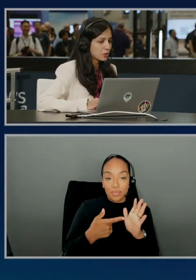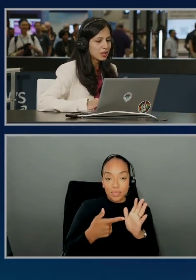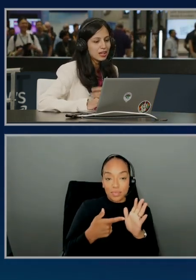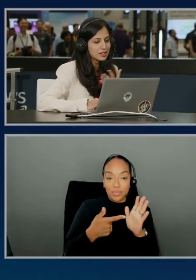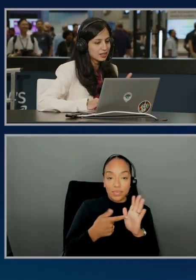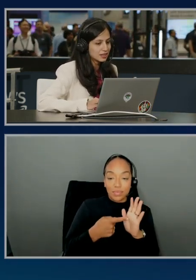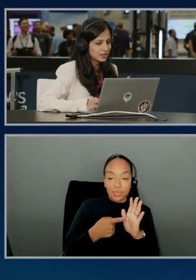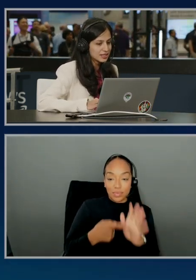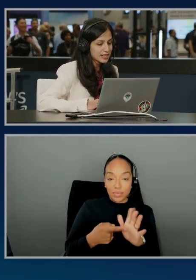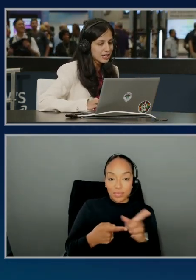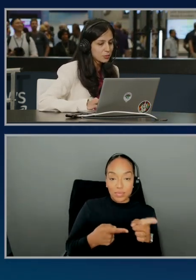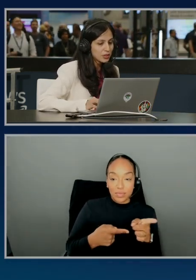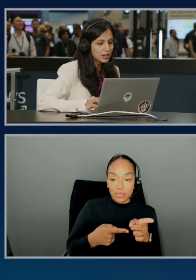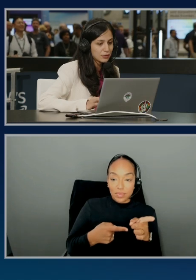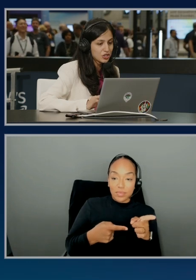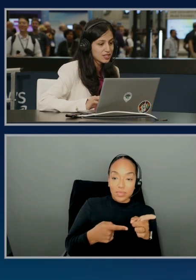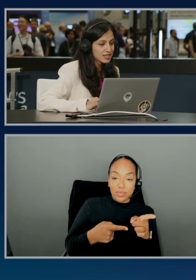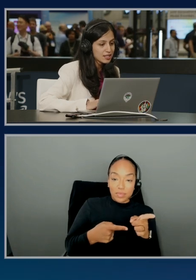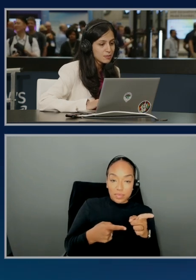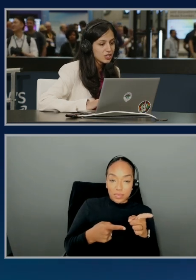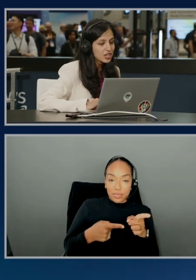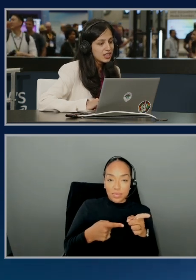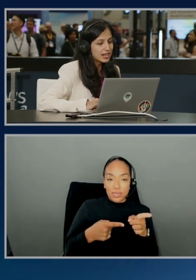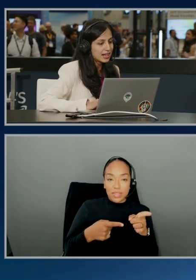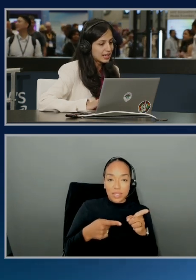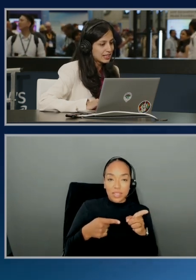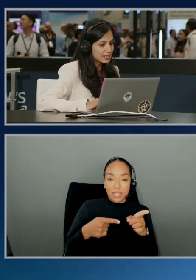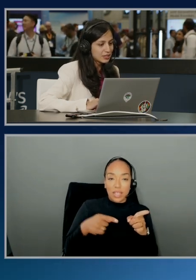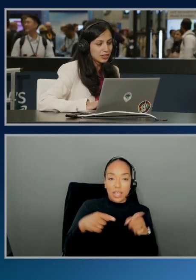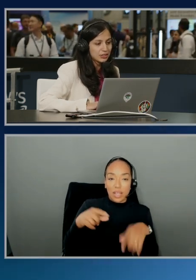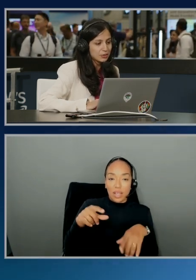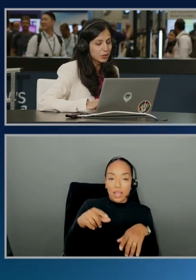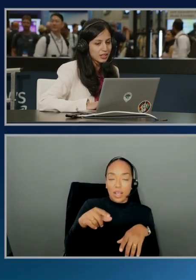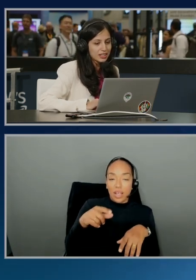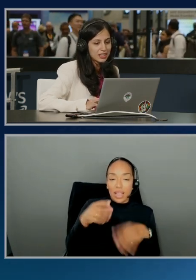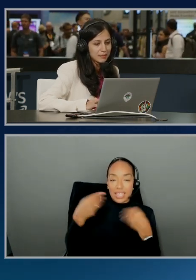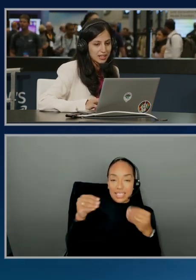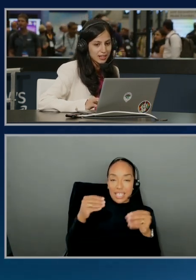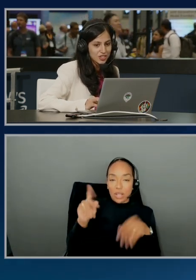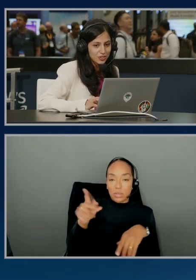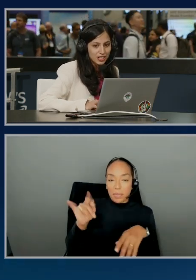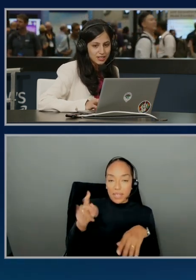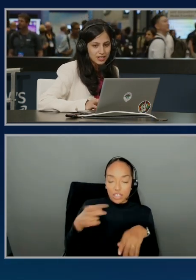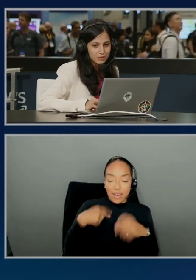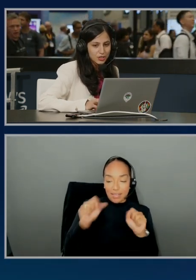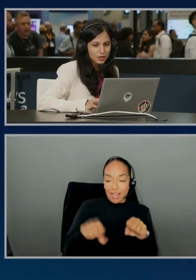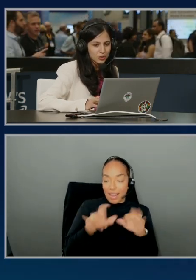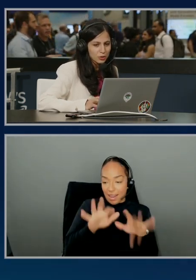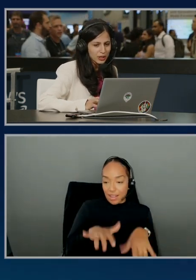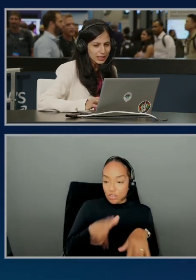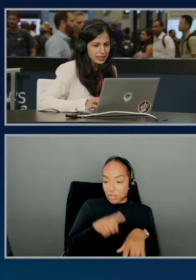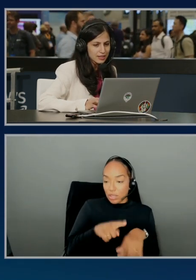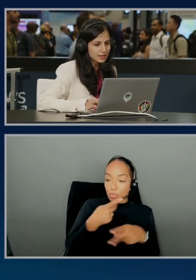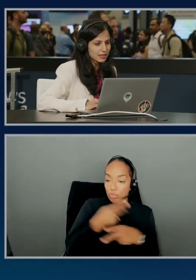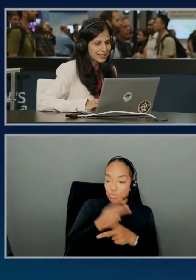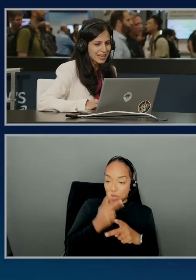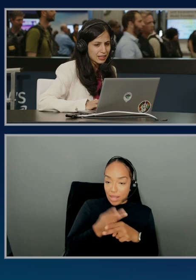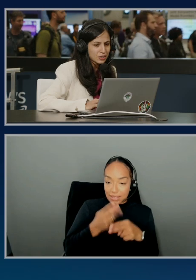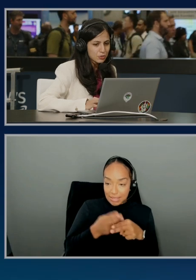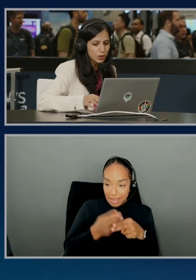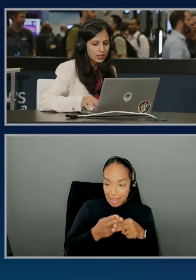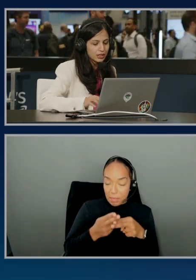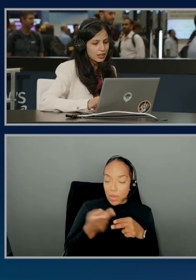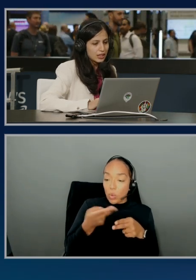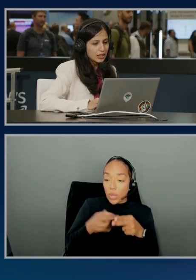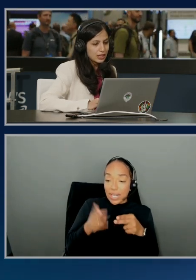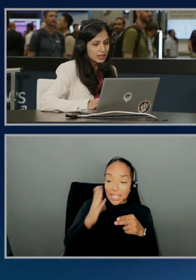an input card, a text output card, which is a sales pitch. I can enter here a product name, and it'll generate the sales pitch. I want to quickly get